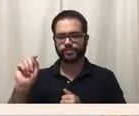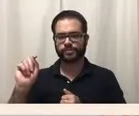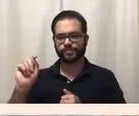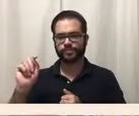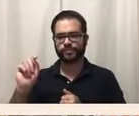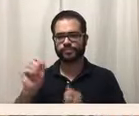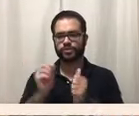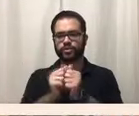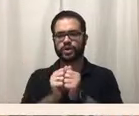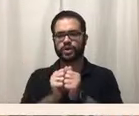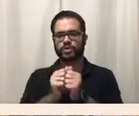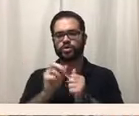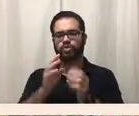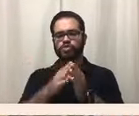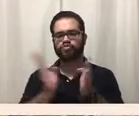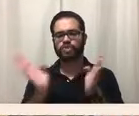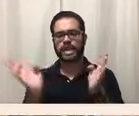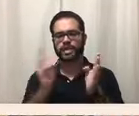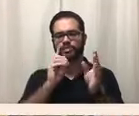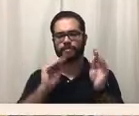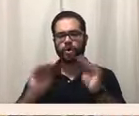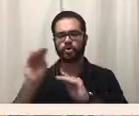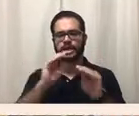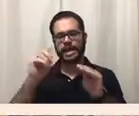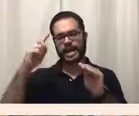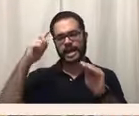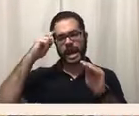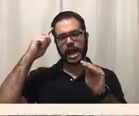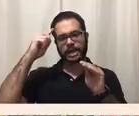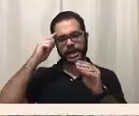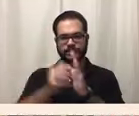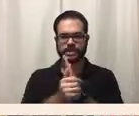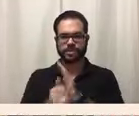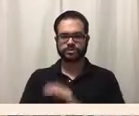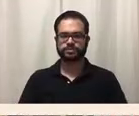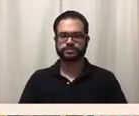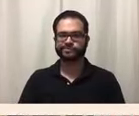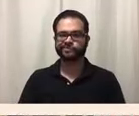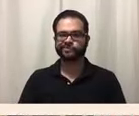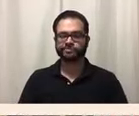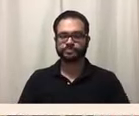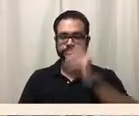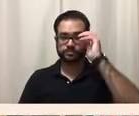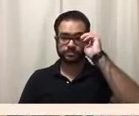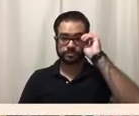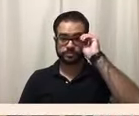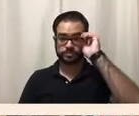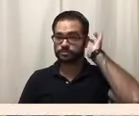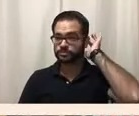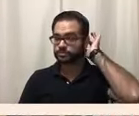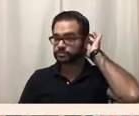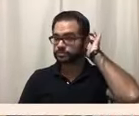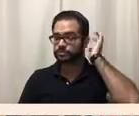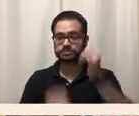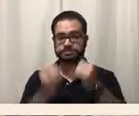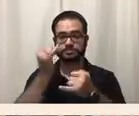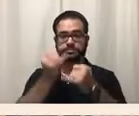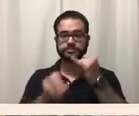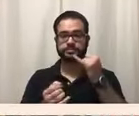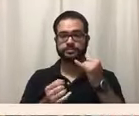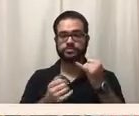motion and cognitive skills. And last but not least, one of my